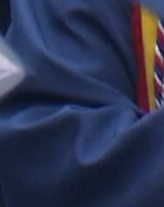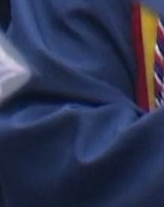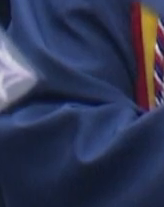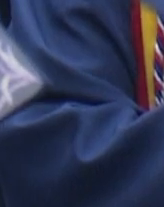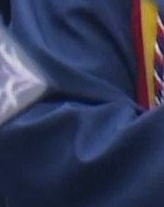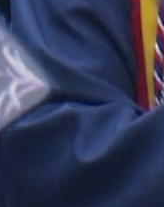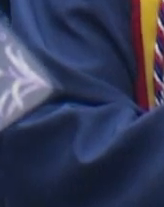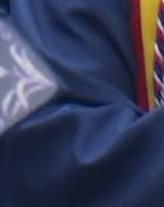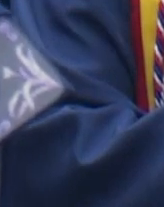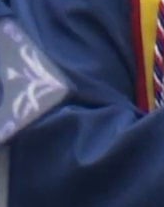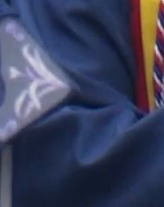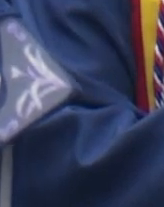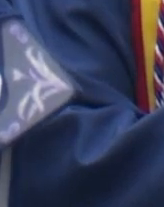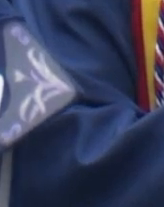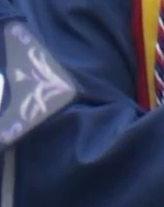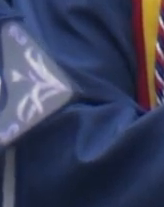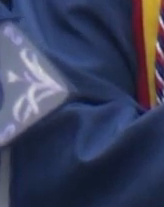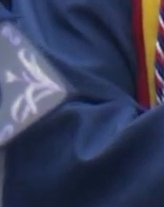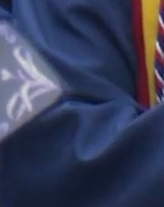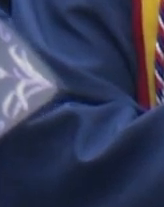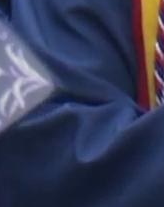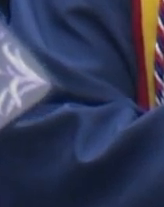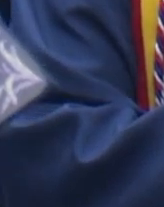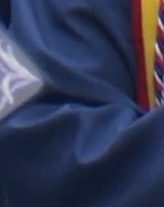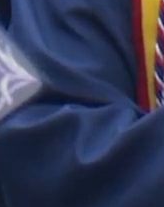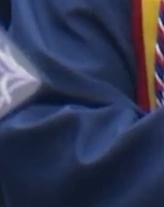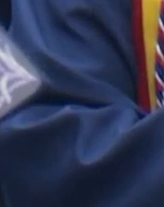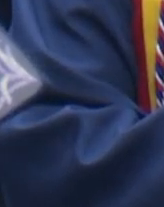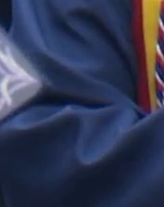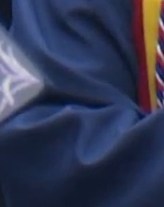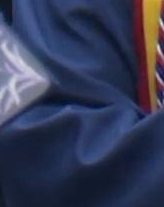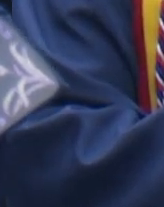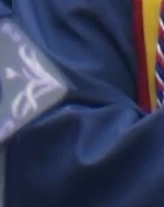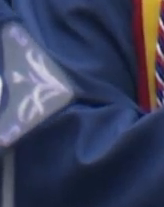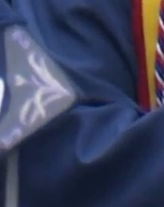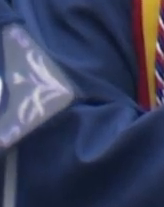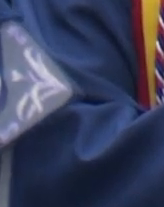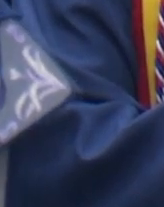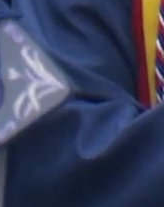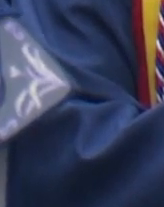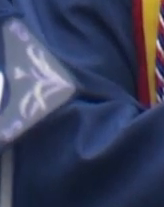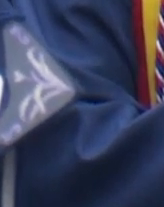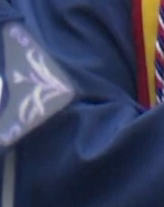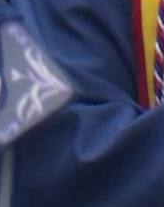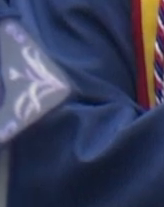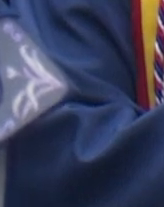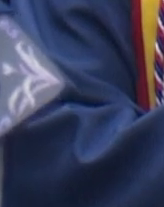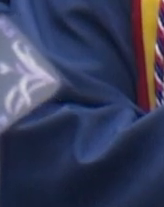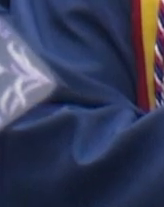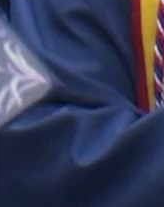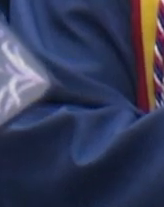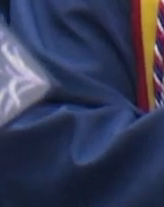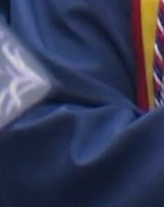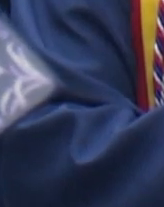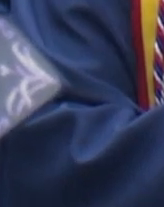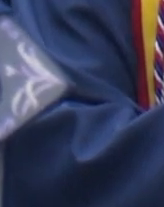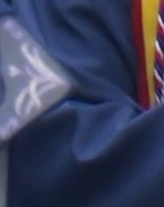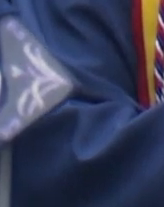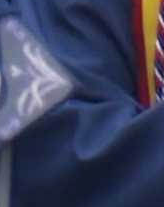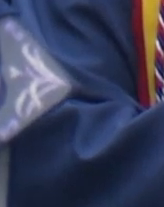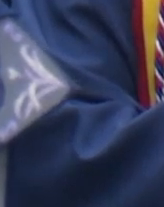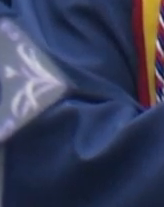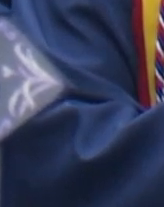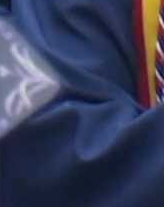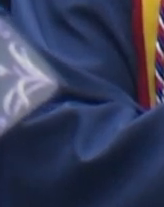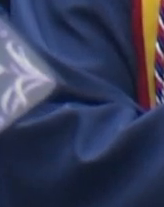proudly we hailed at the twilight's last gleaming, whose